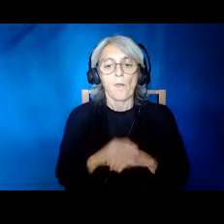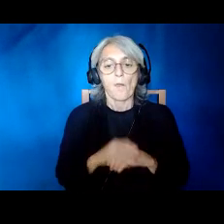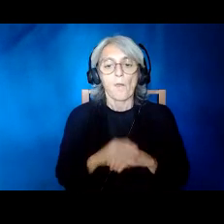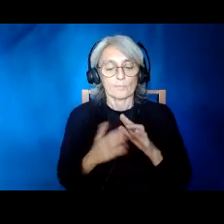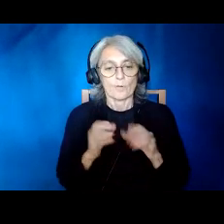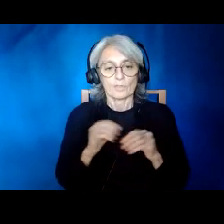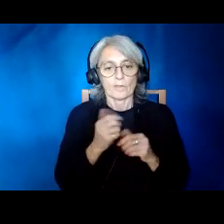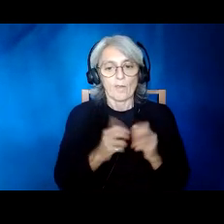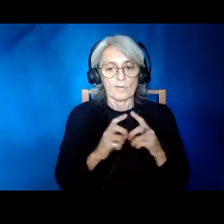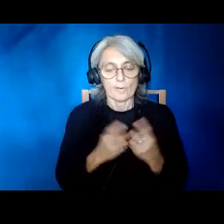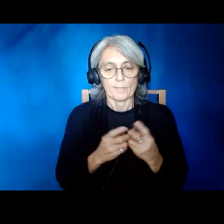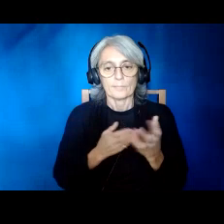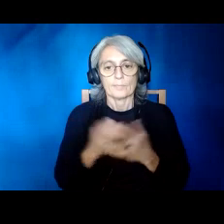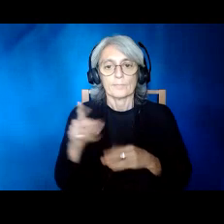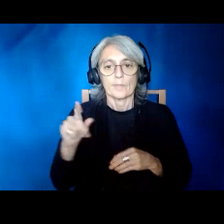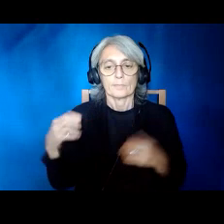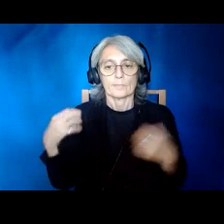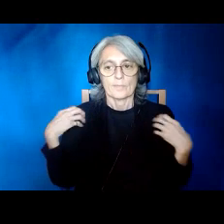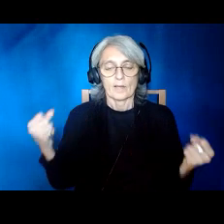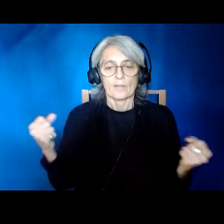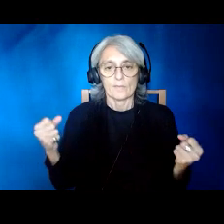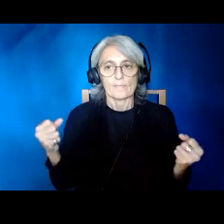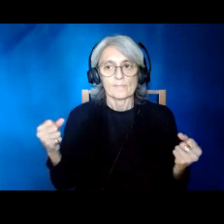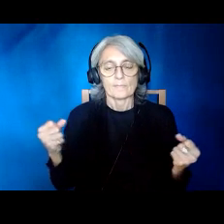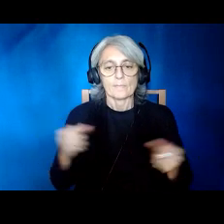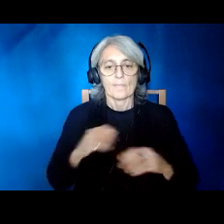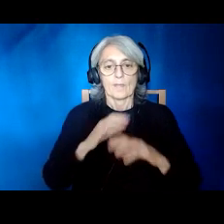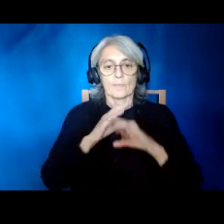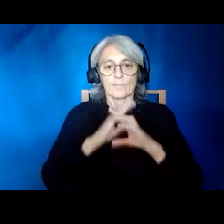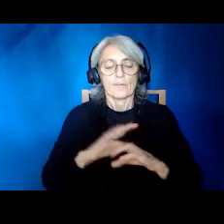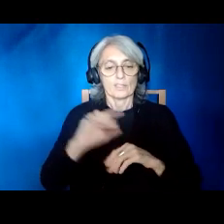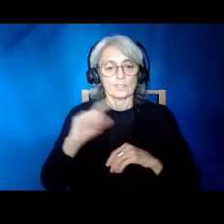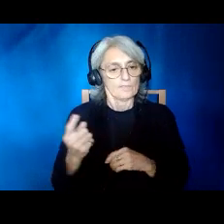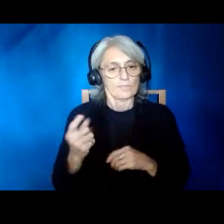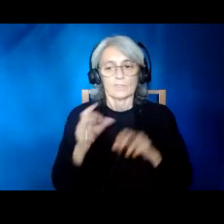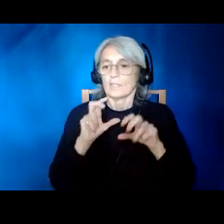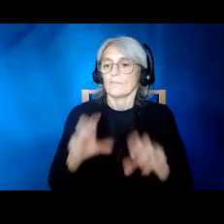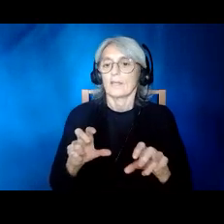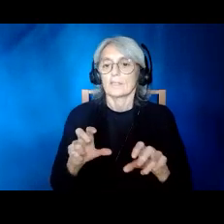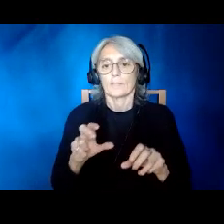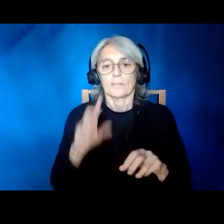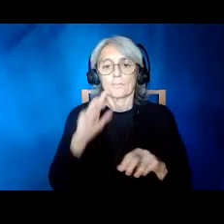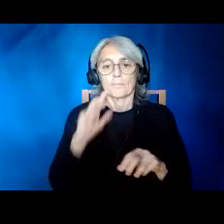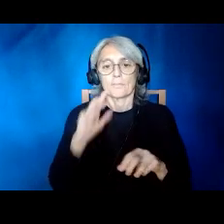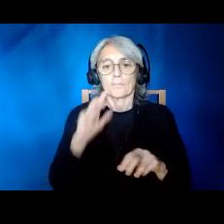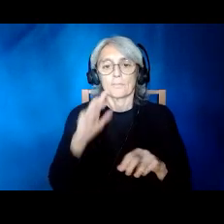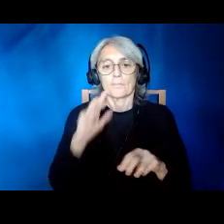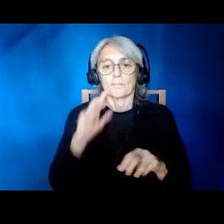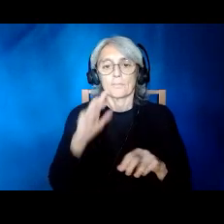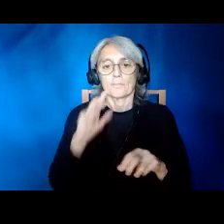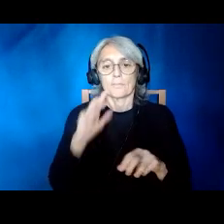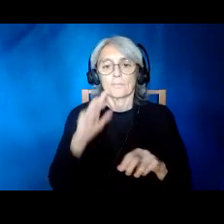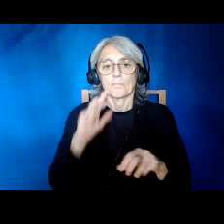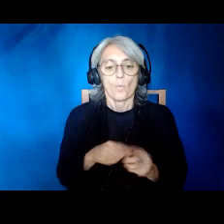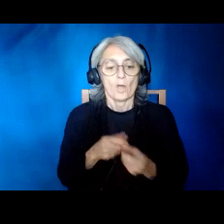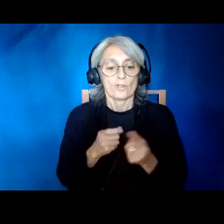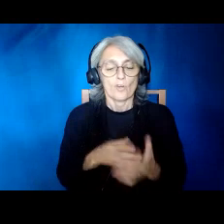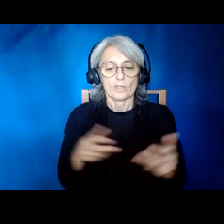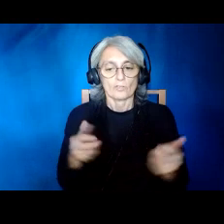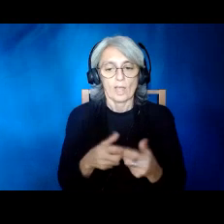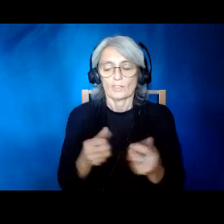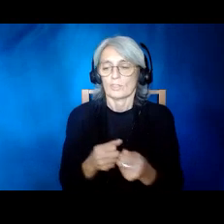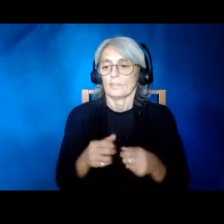departments through a public health prevention first investment mindset that targets the root causes of traffic crashes. It